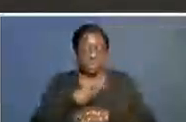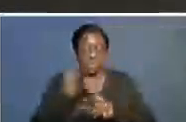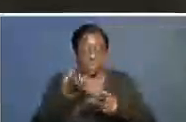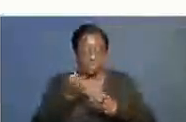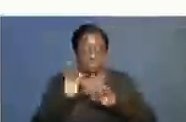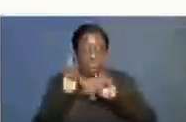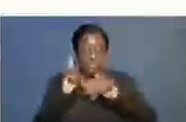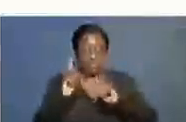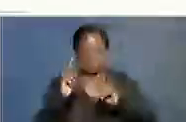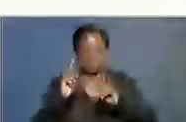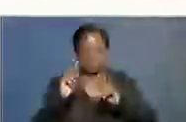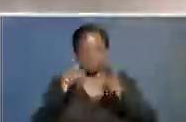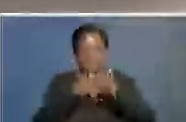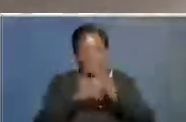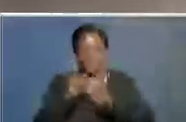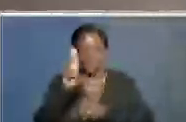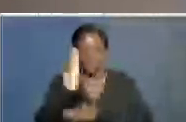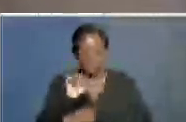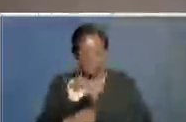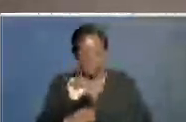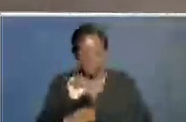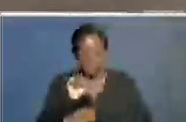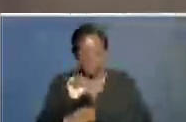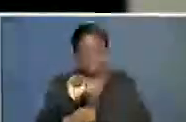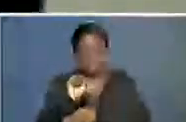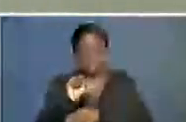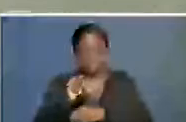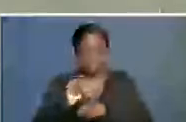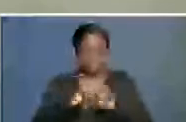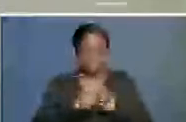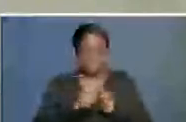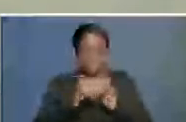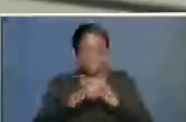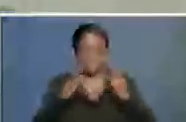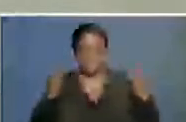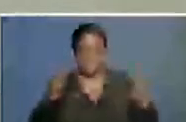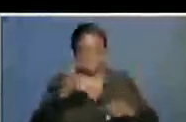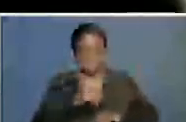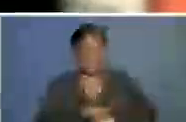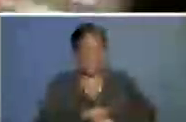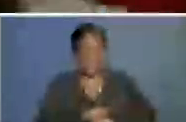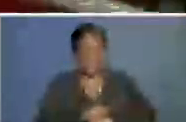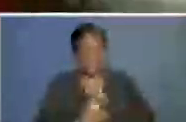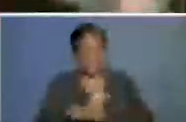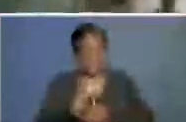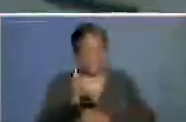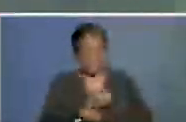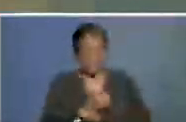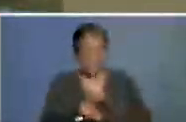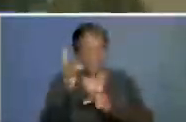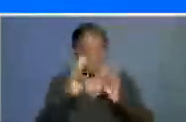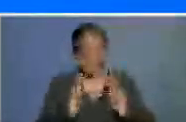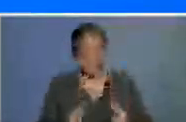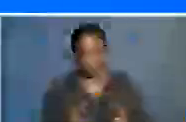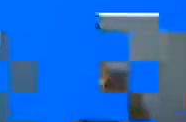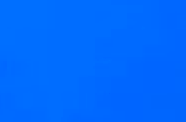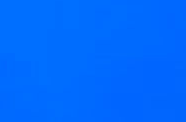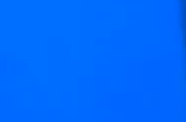versus Nassau. So that would be a big event. Let's look at sports. Check on weather up